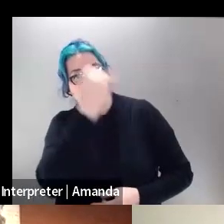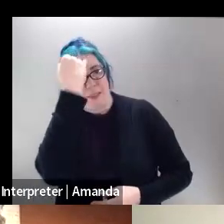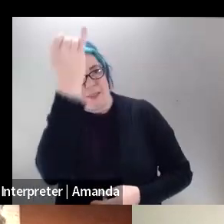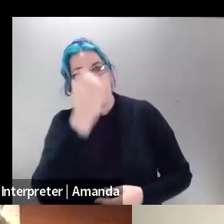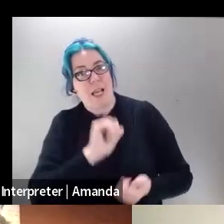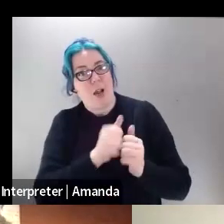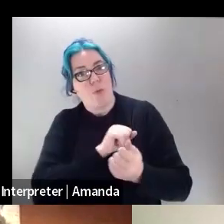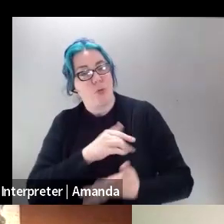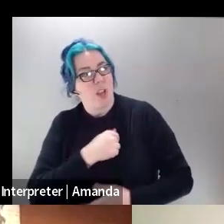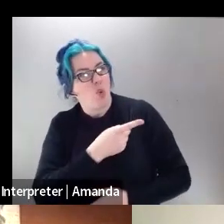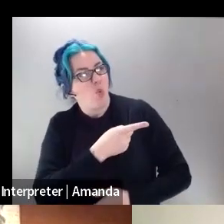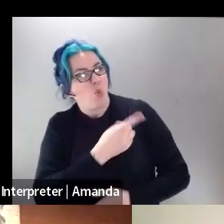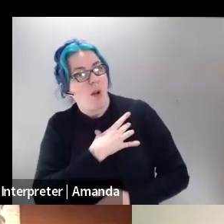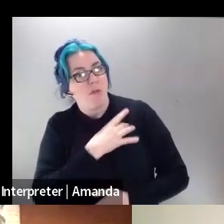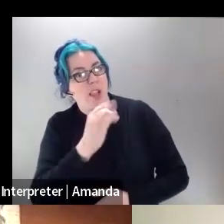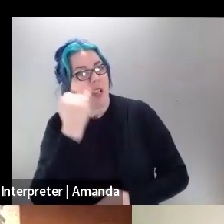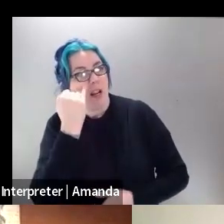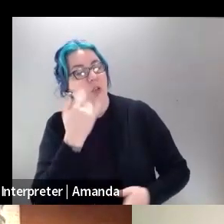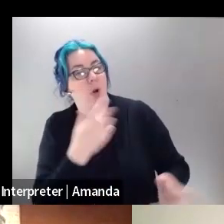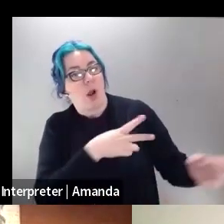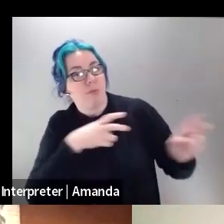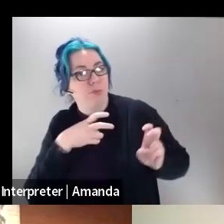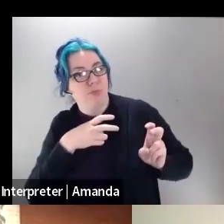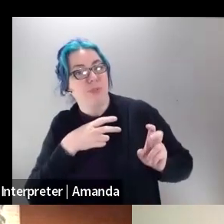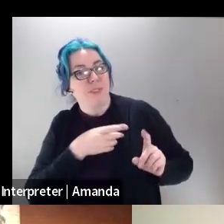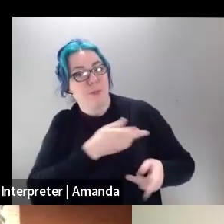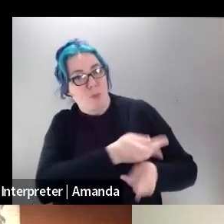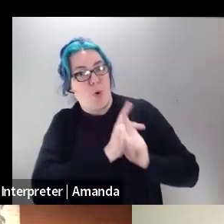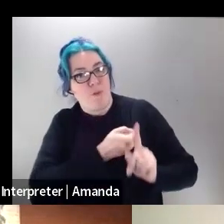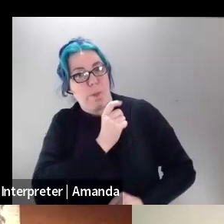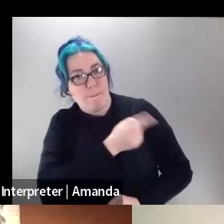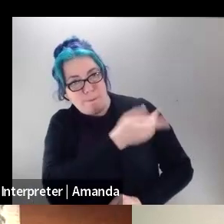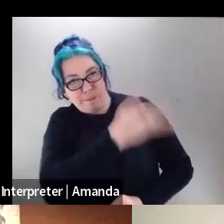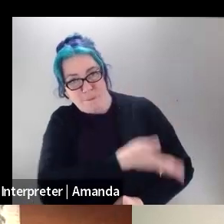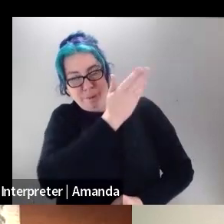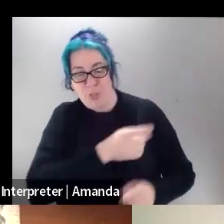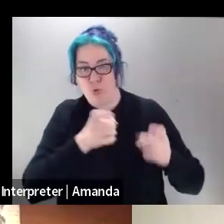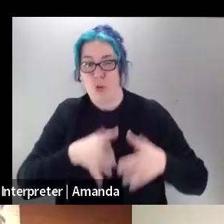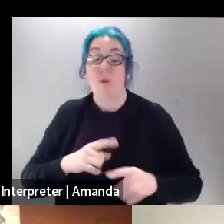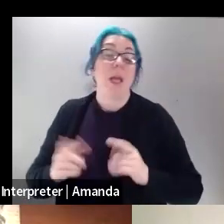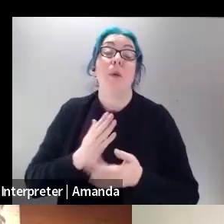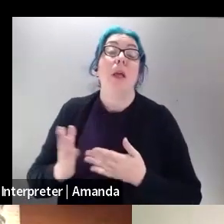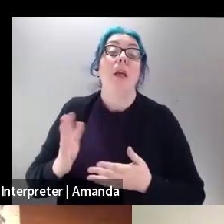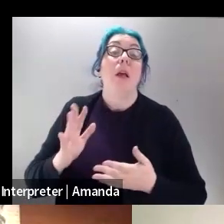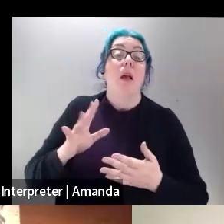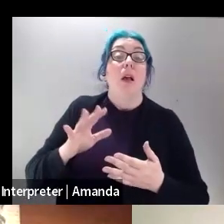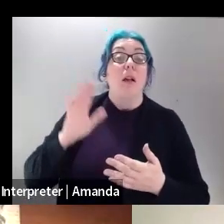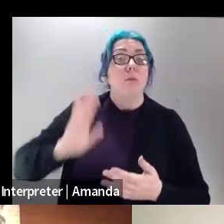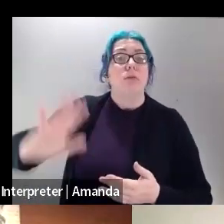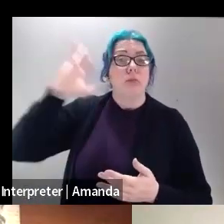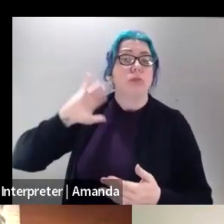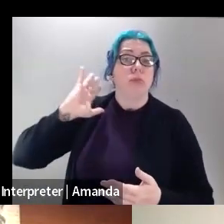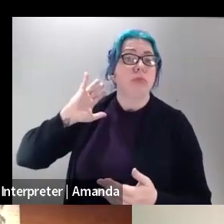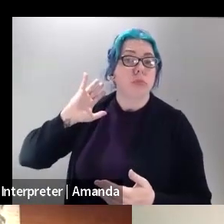and, make it my own. But it was, back in the day where, like, the kind of director